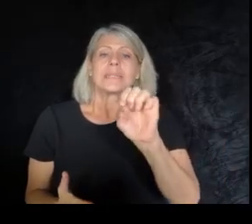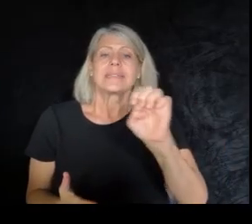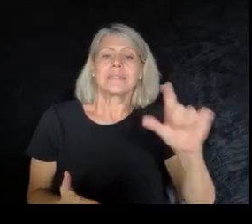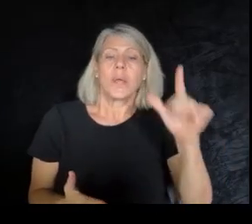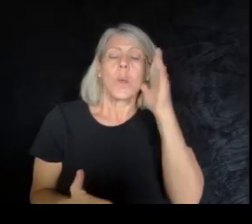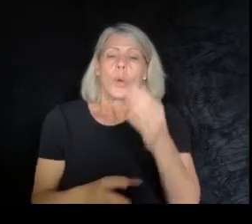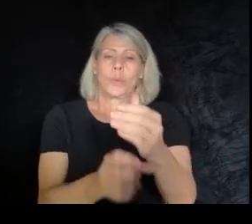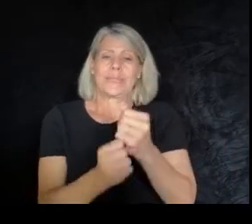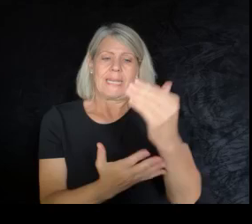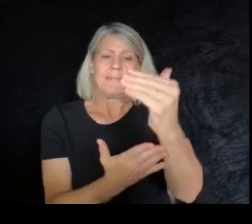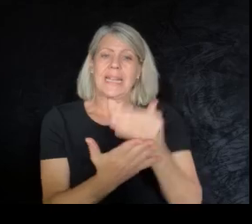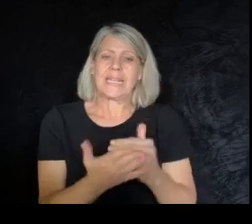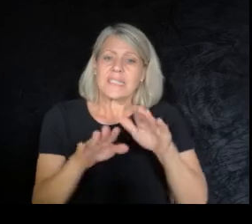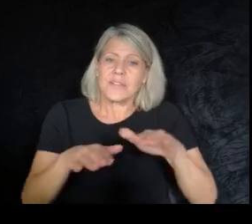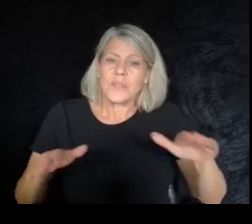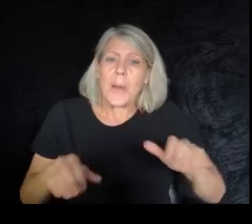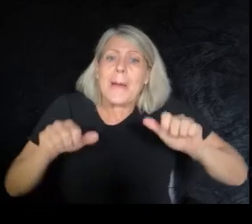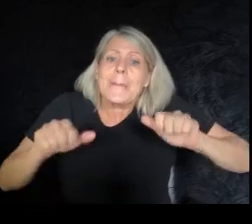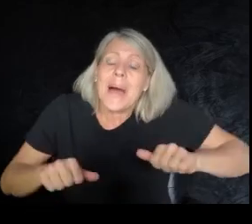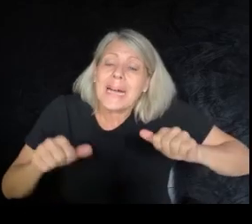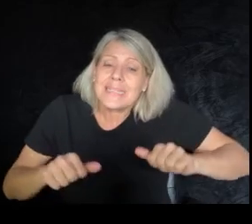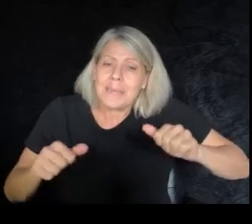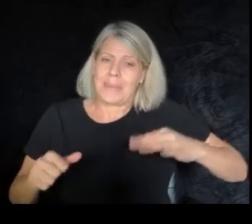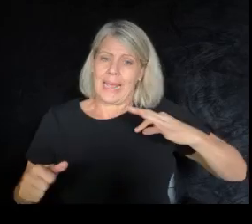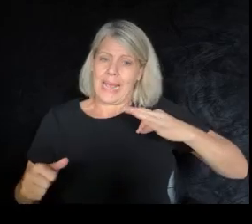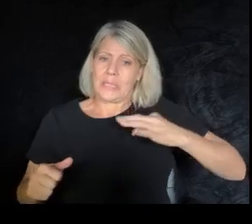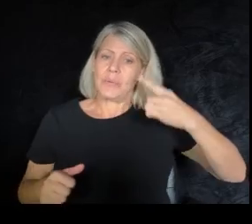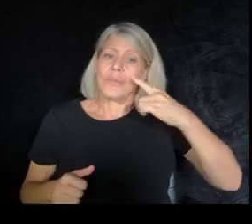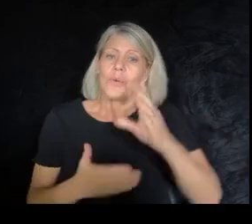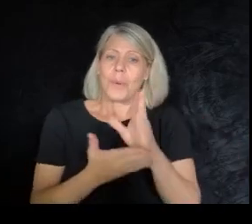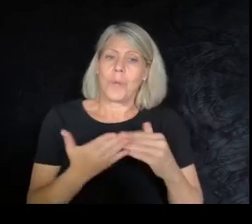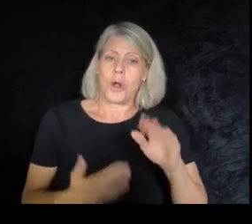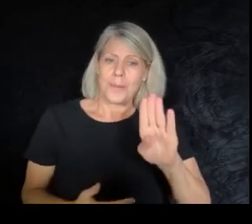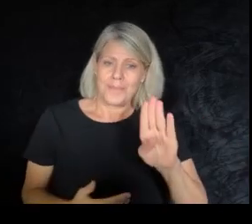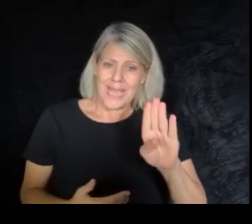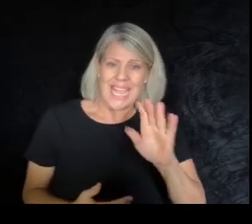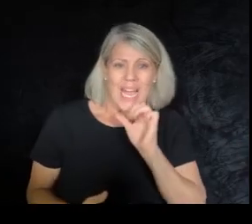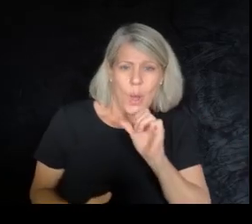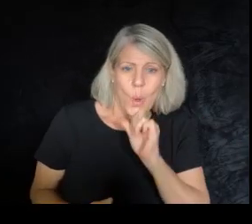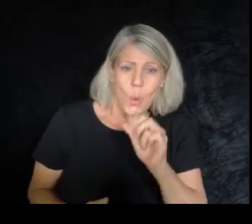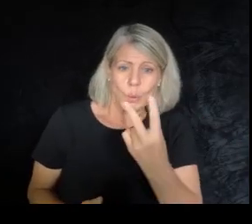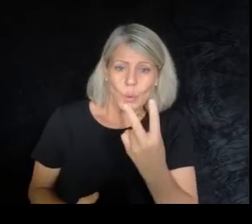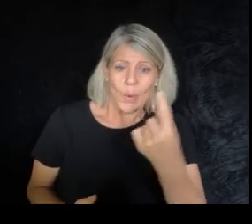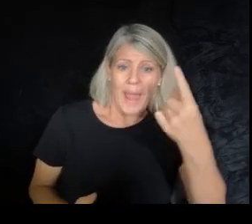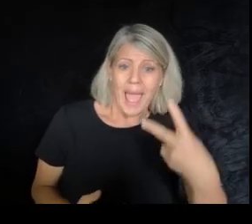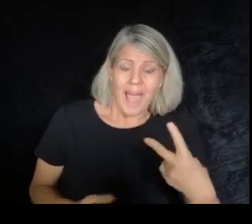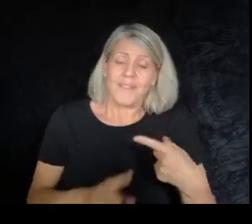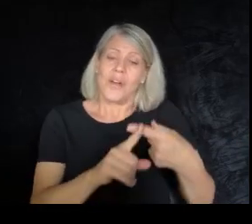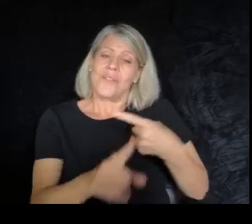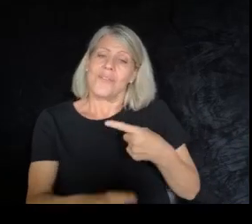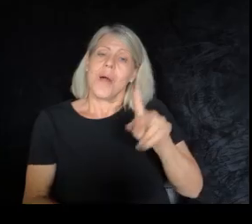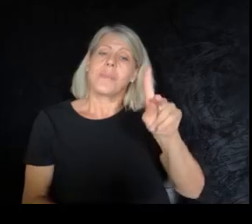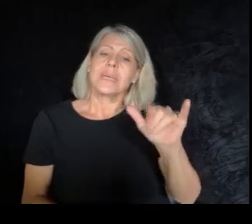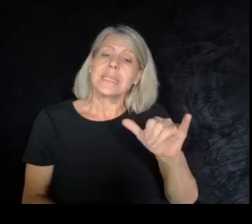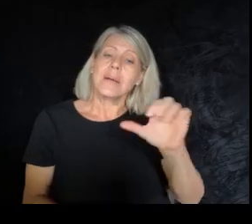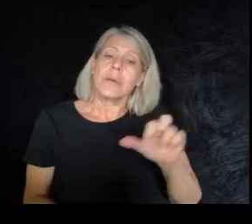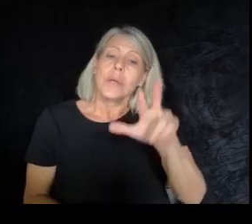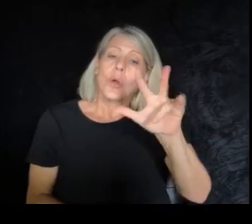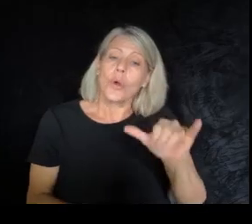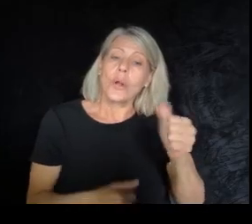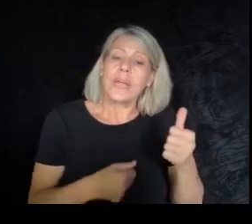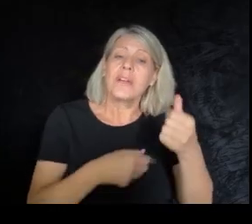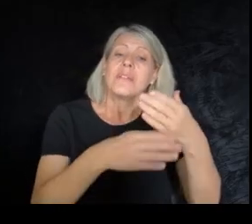children who are potentially eligible for Part B at age 2.5 from the Kentucky Early